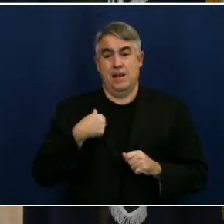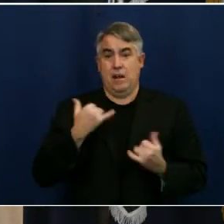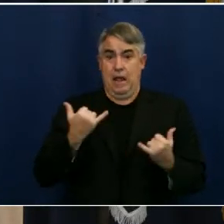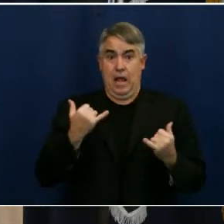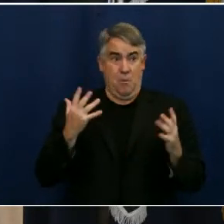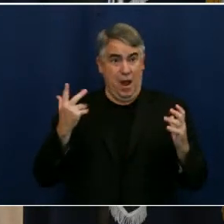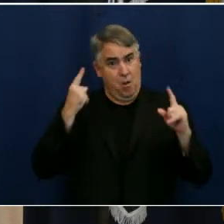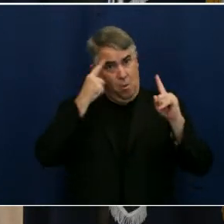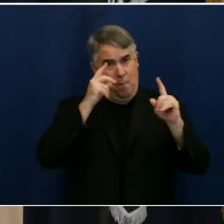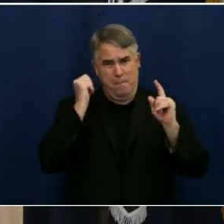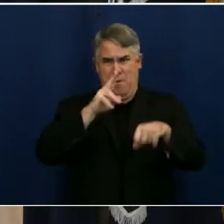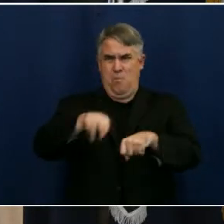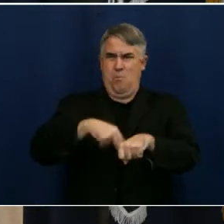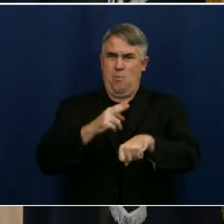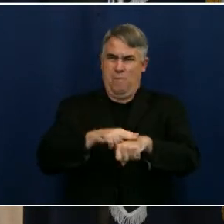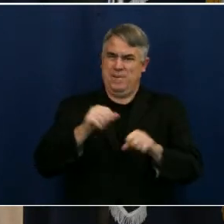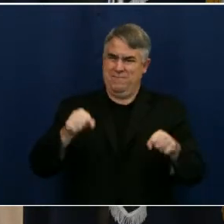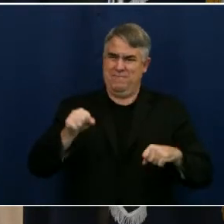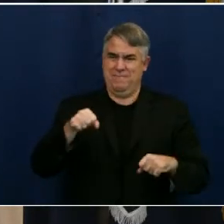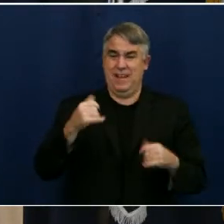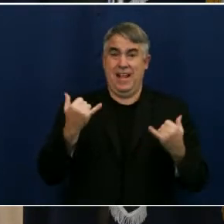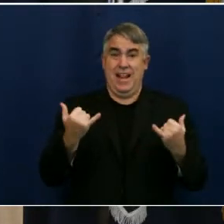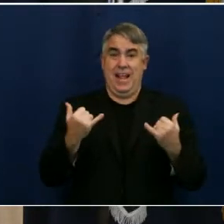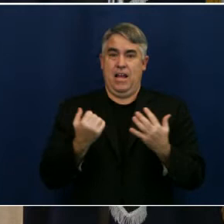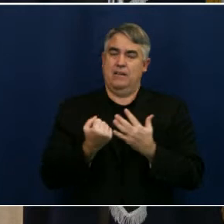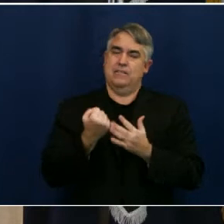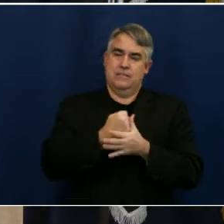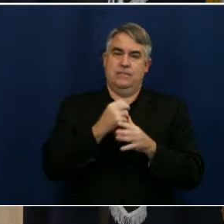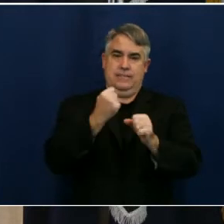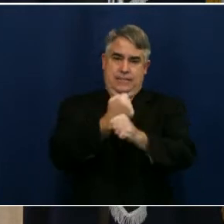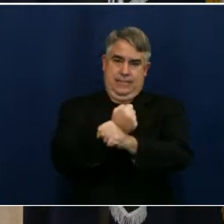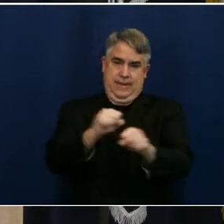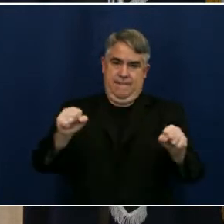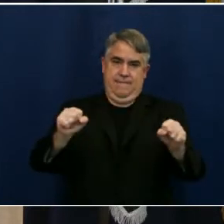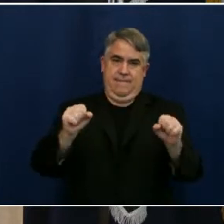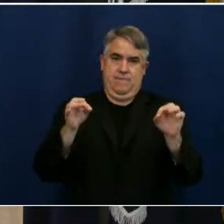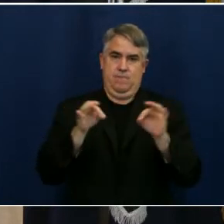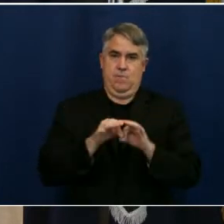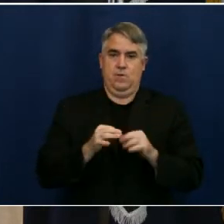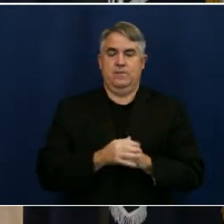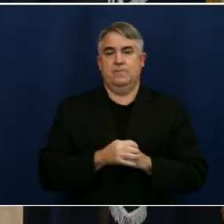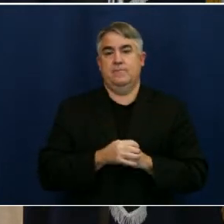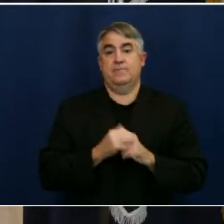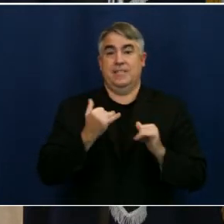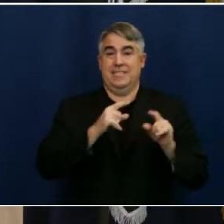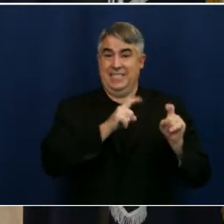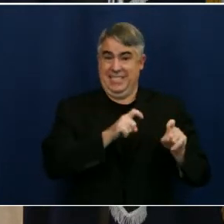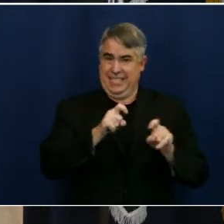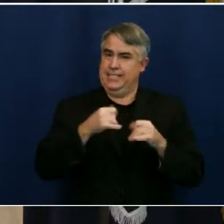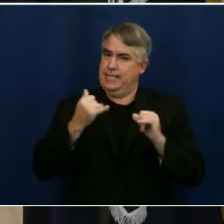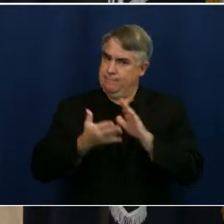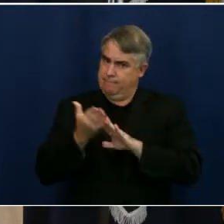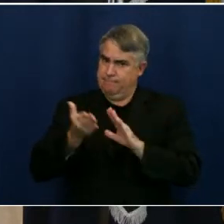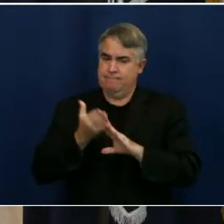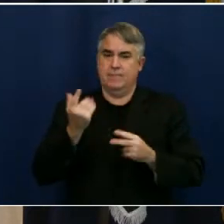know that we are committed to increasing access to testing, tracing, and continue to make sure that we're getting everyone